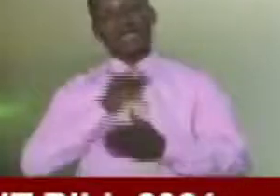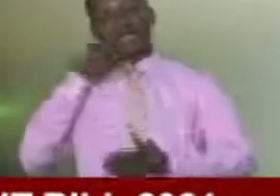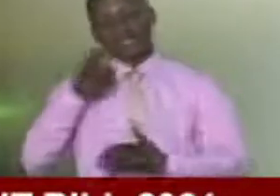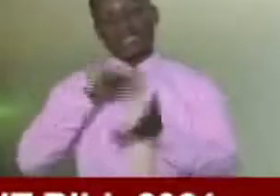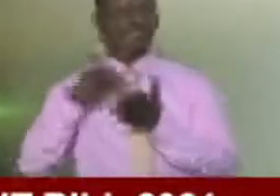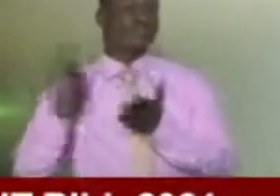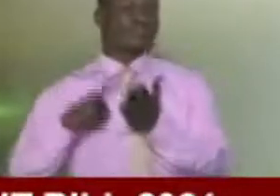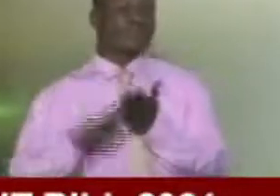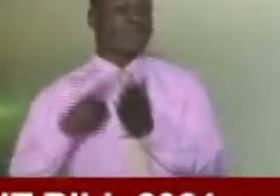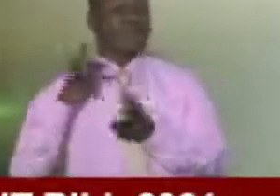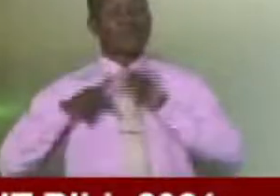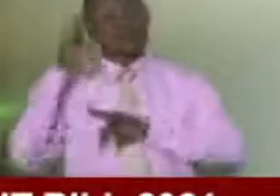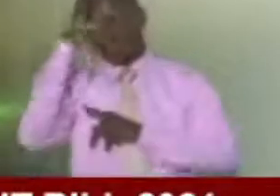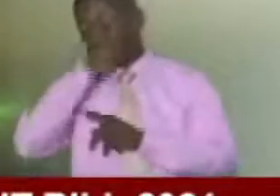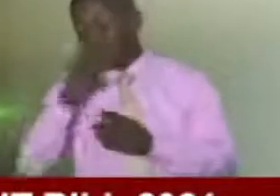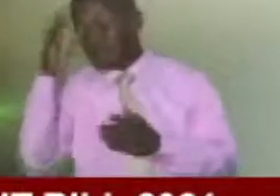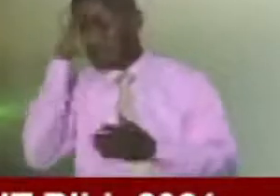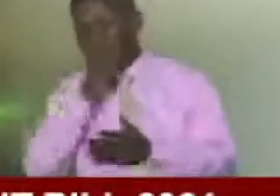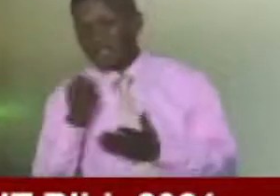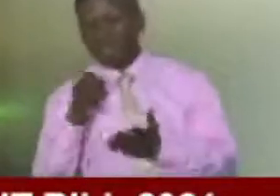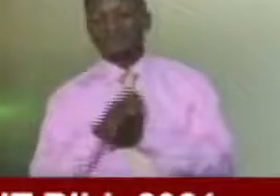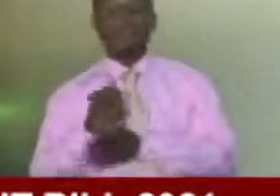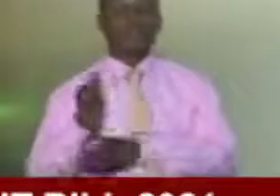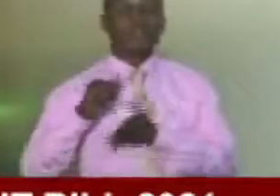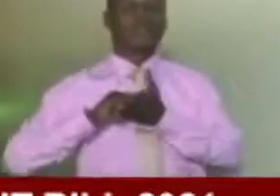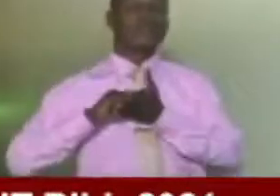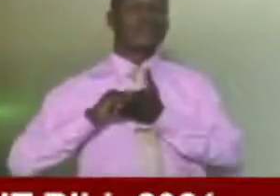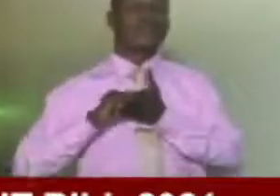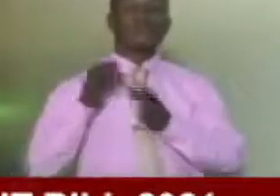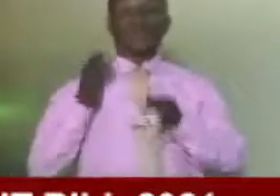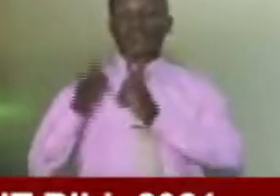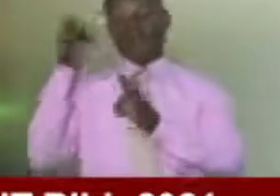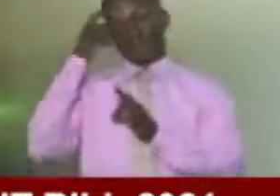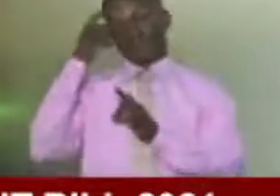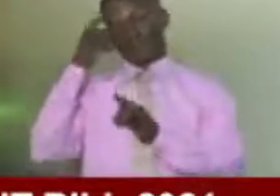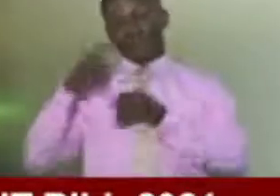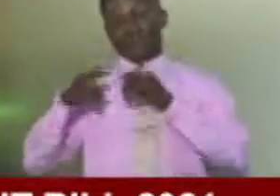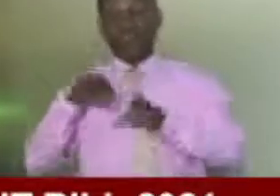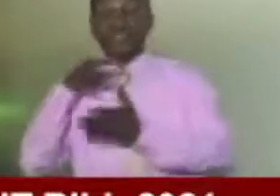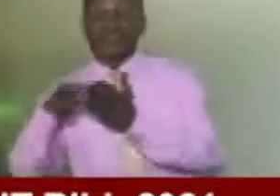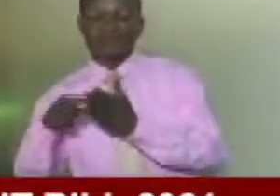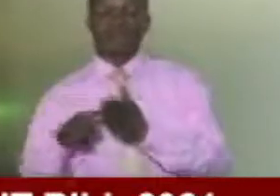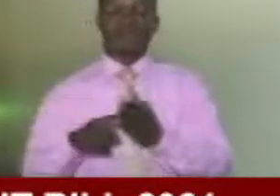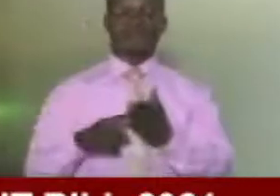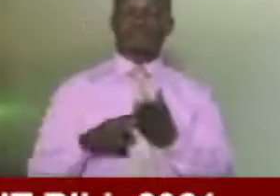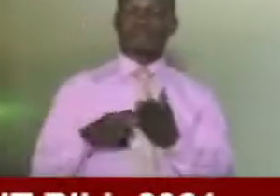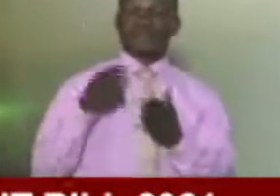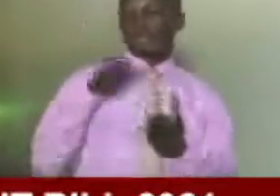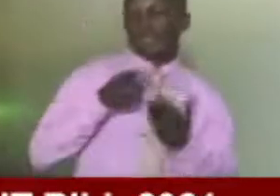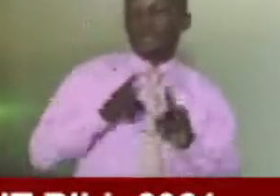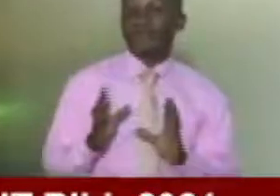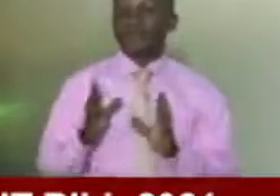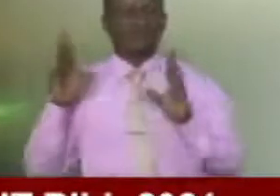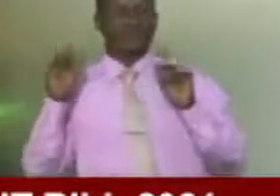just perception and assumption that people believe that if the governor does this, this is that. If the governor does this, this is it. It's